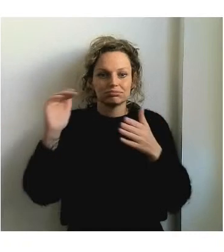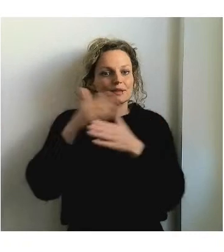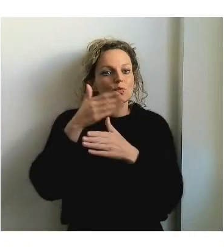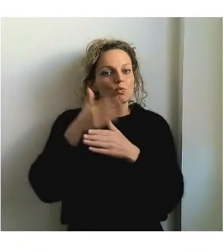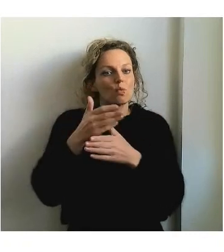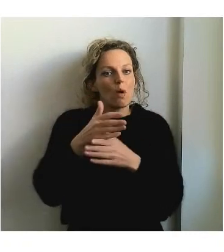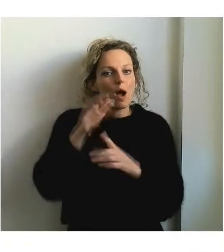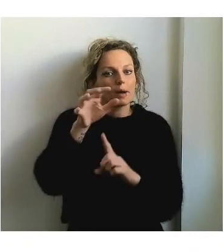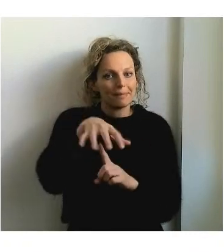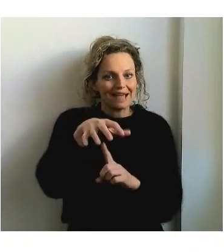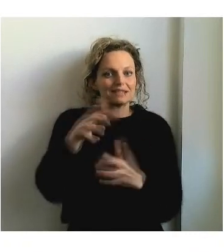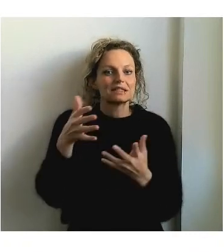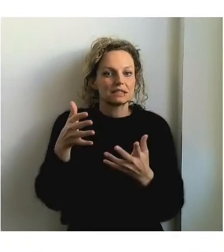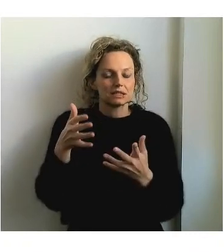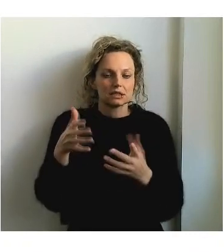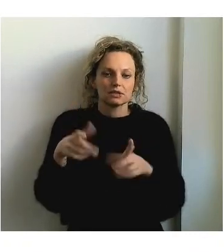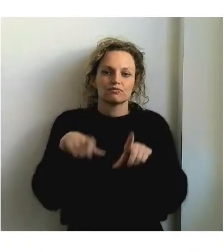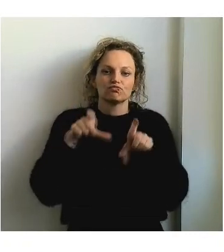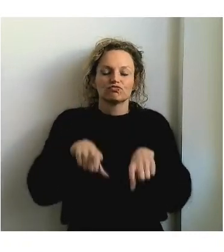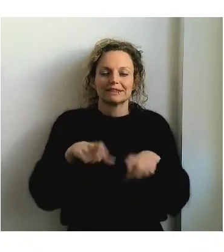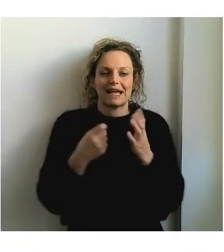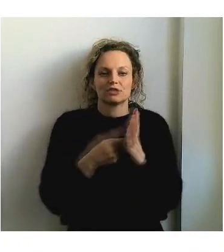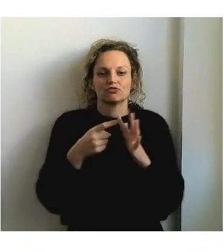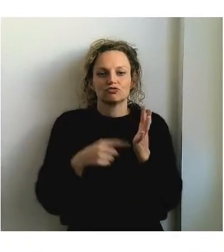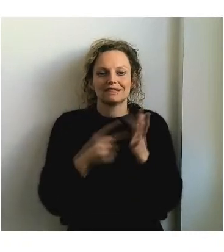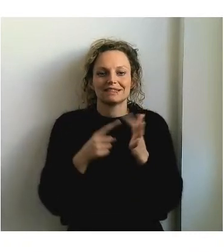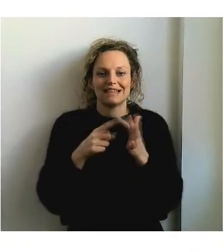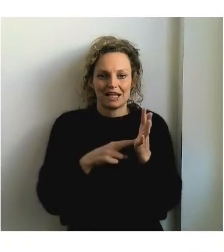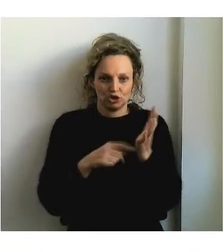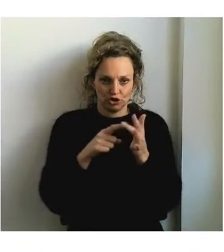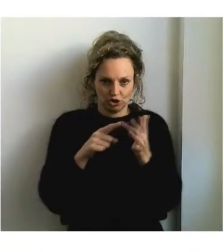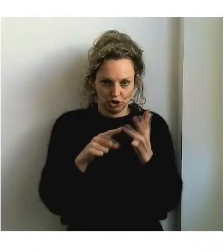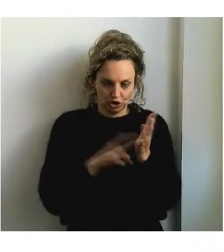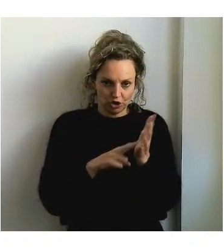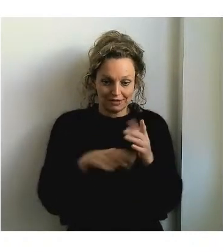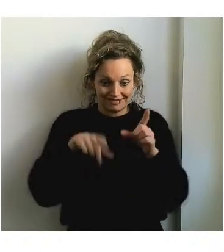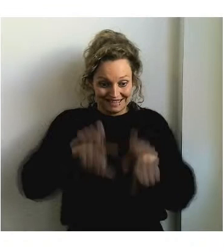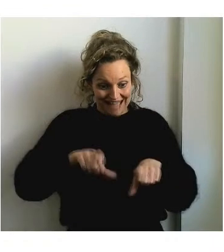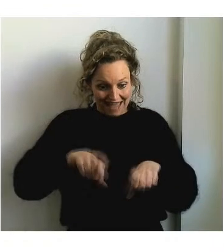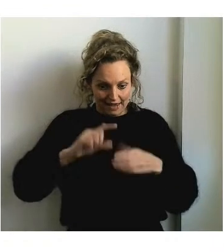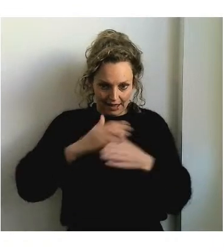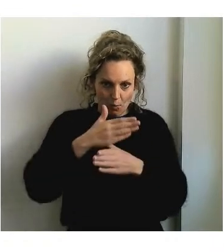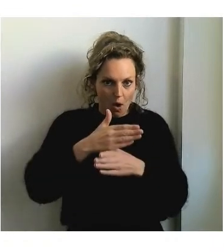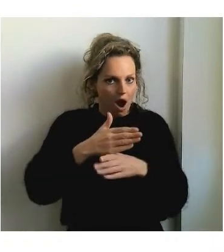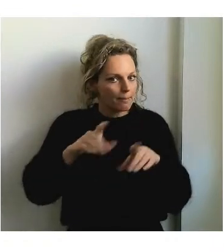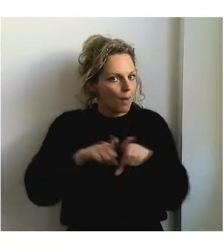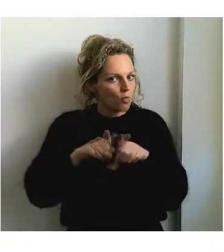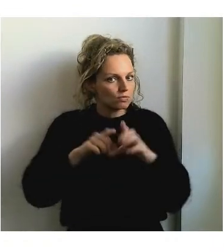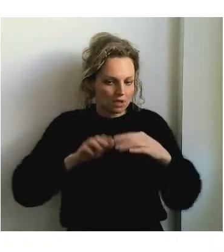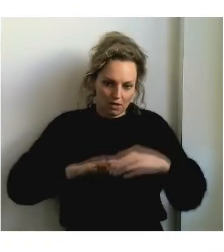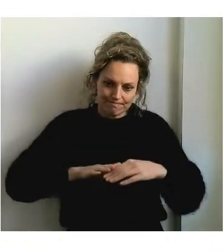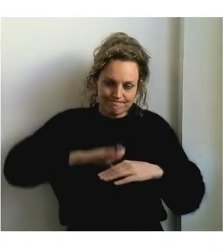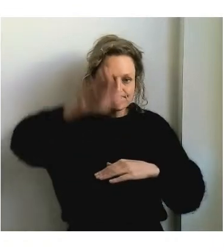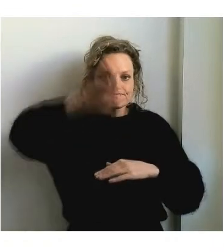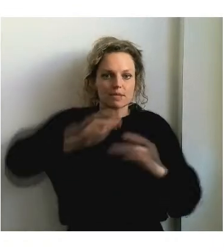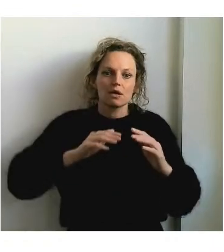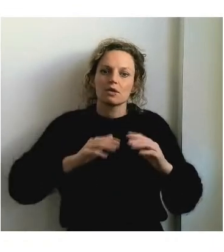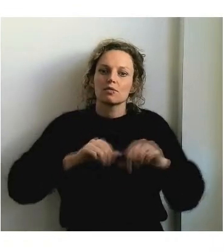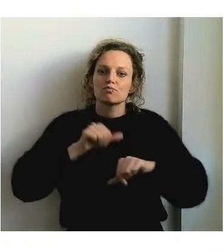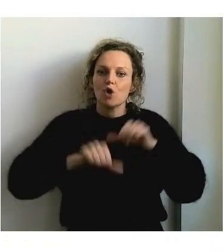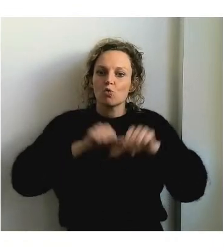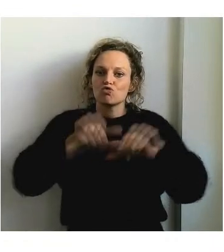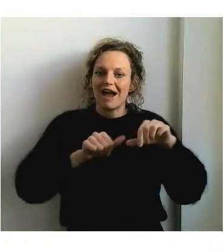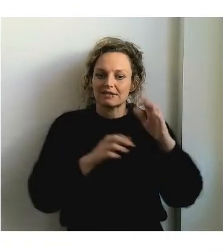about retention, not just recruitment. But for me as well, it's been about my career progression. And as I guess I've actually understand